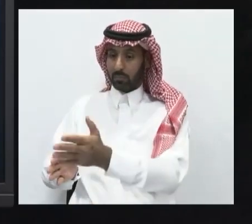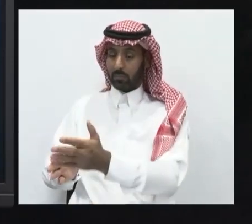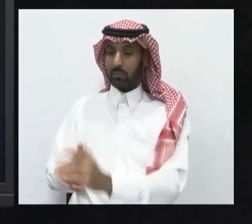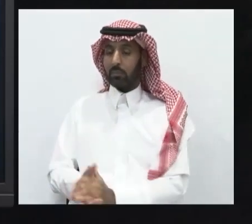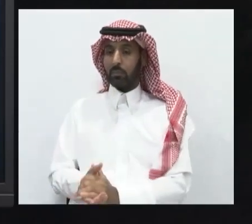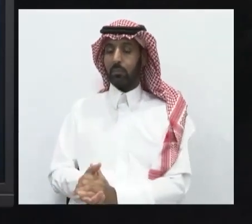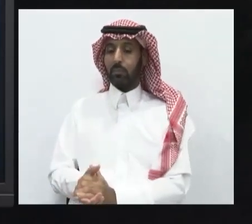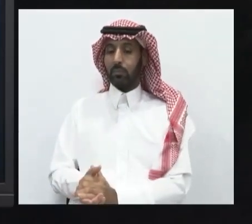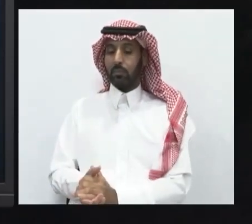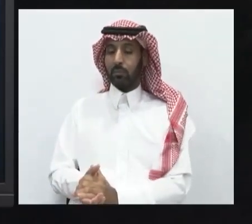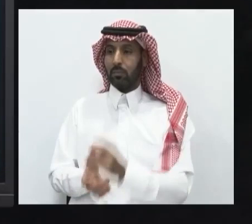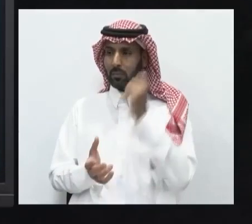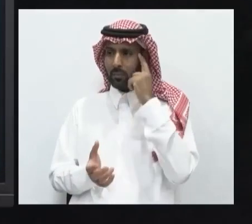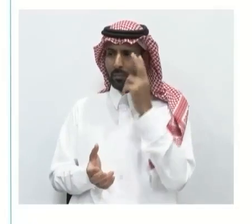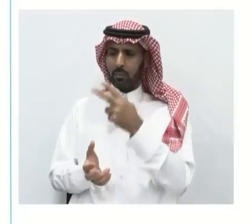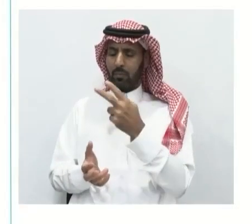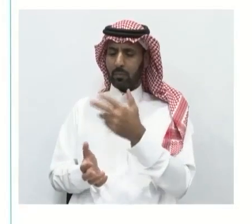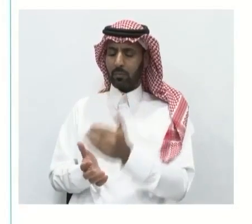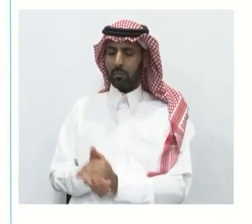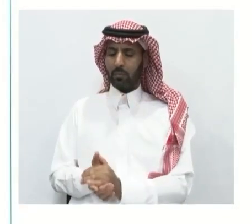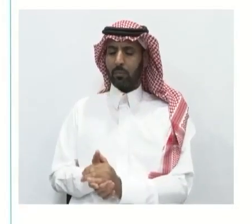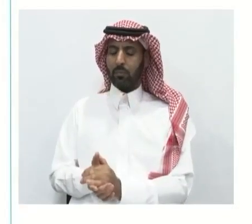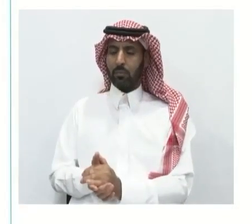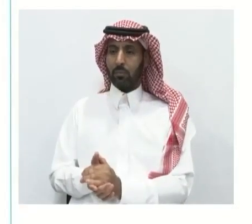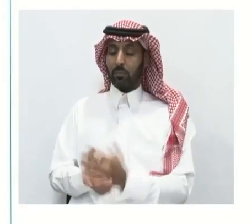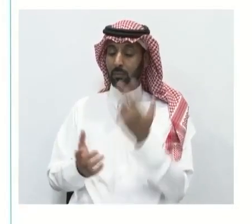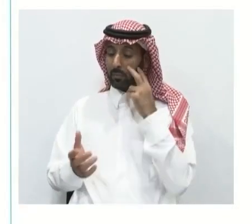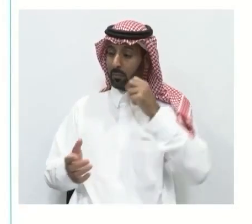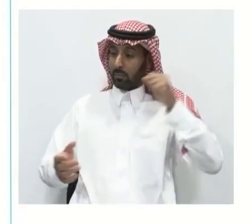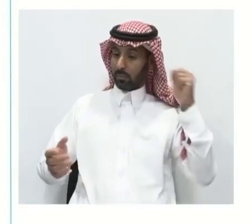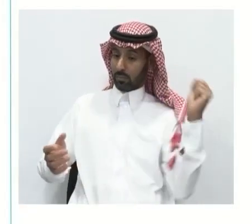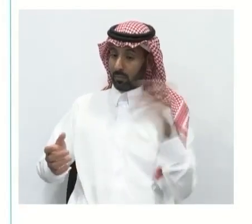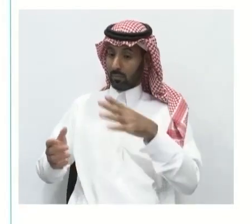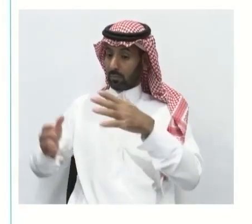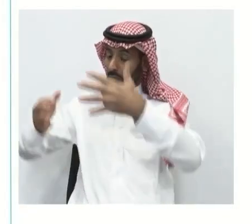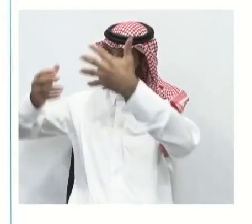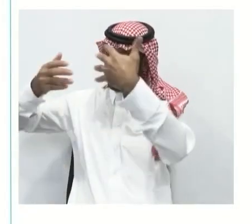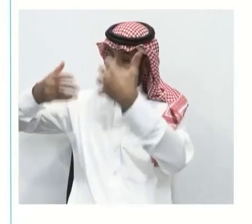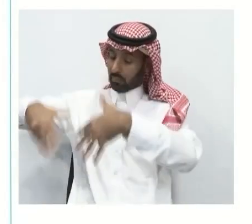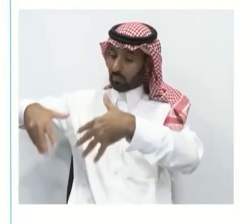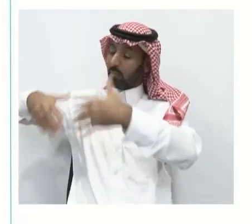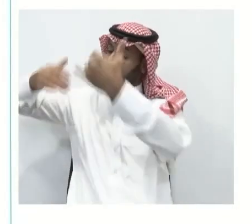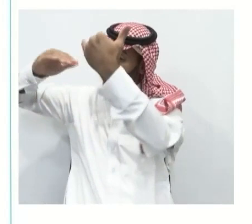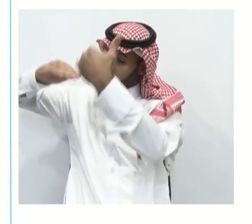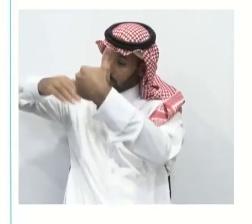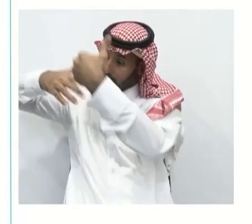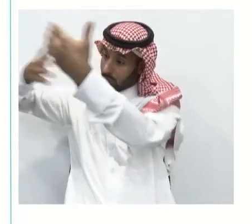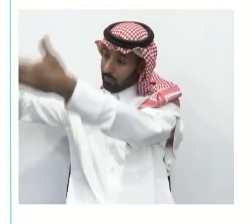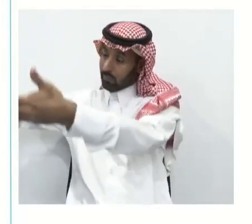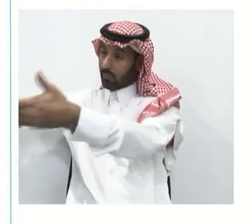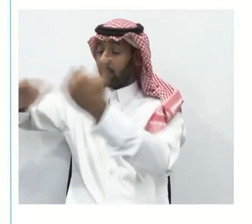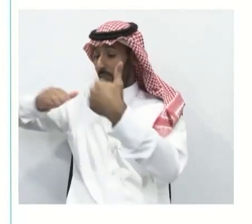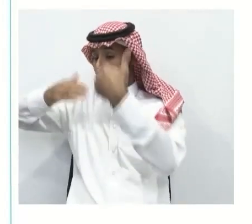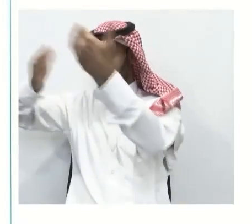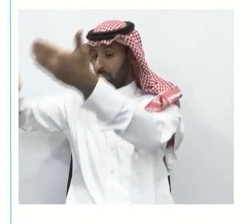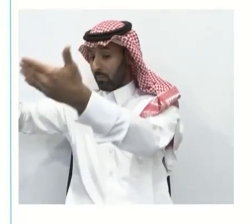Mr. Combs built his ideas on? These are the clues. If someone had broken into the shop, the broken glass should have